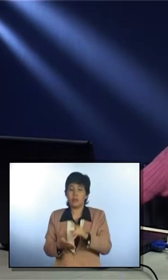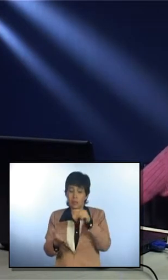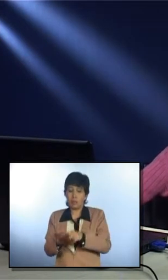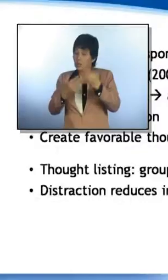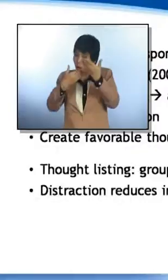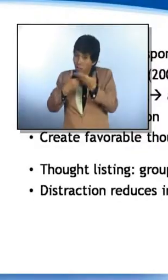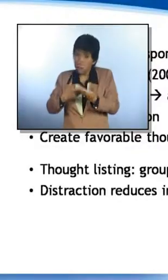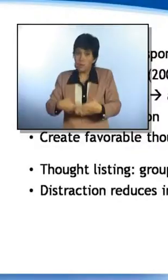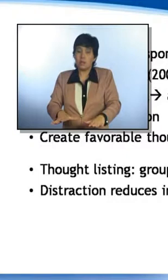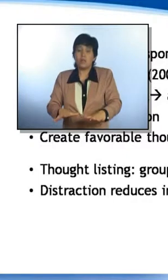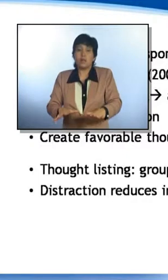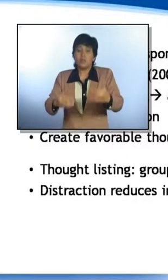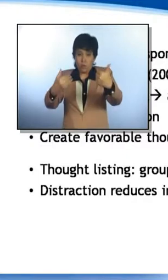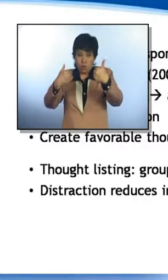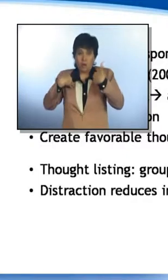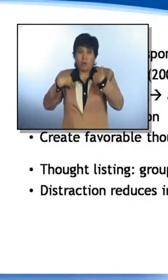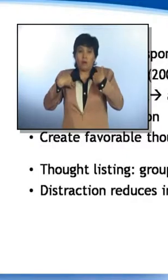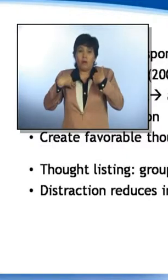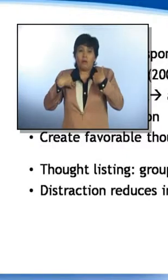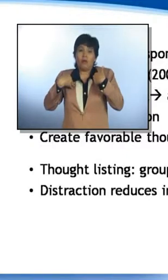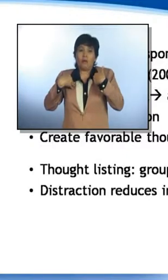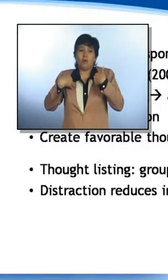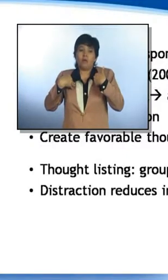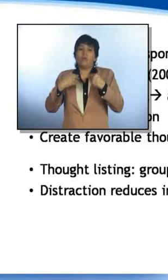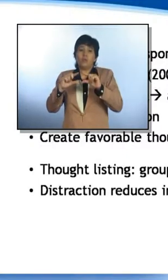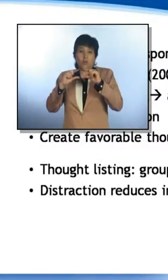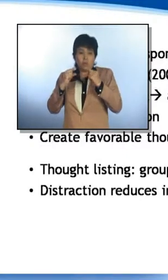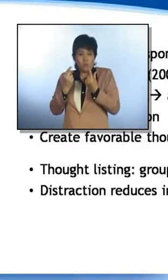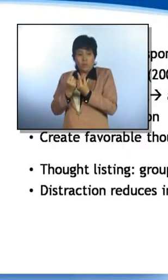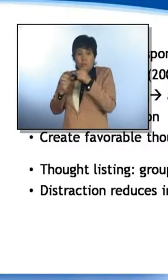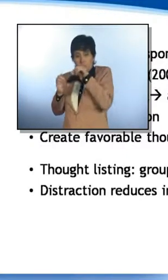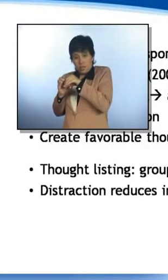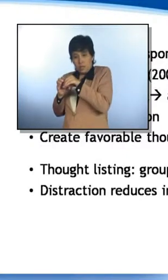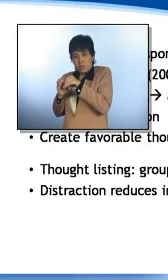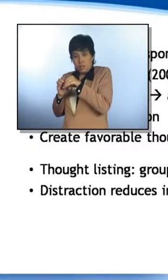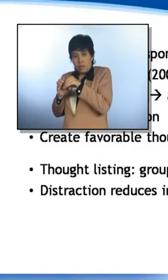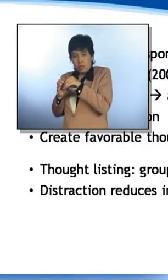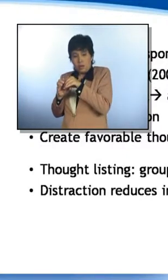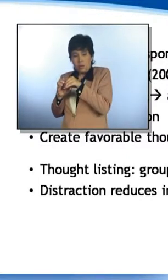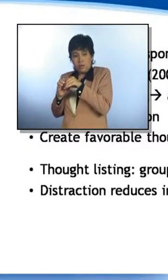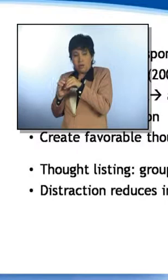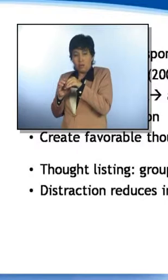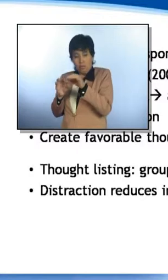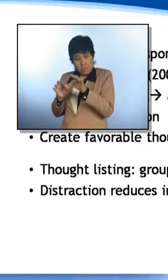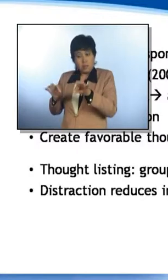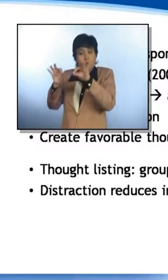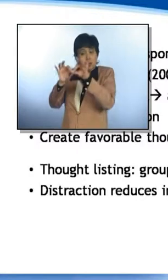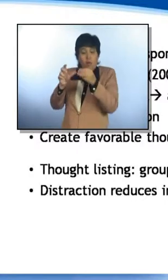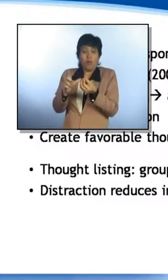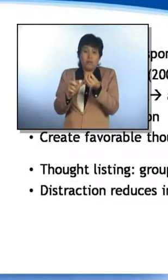Next one, after that, you'd have your thought listing, meaning you group them into a favorable or not